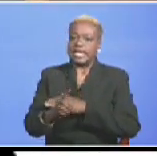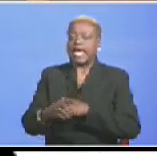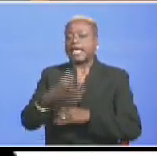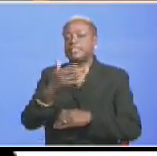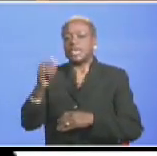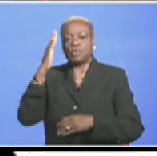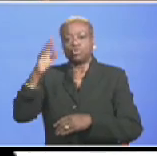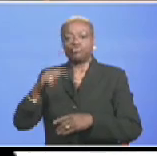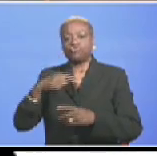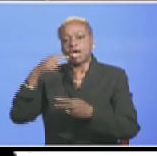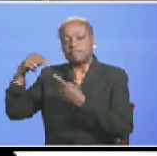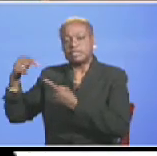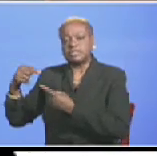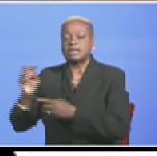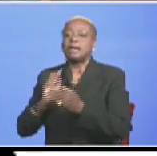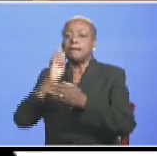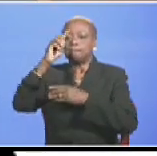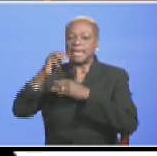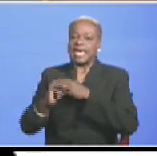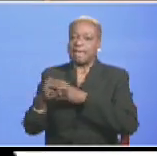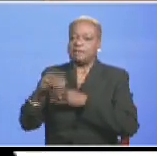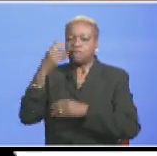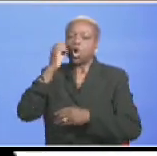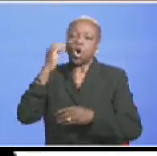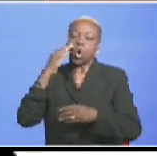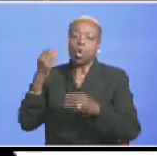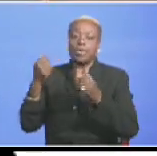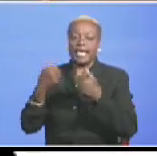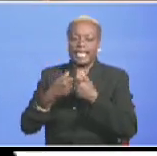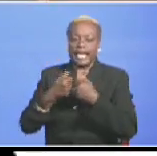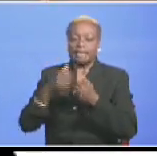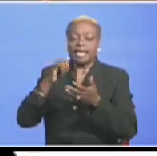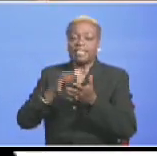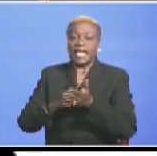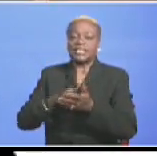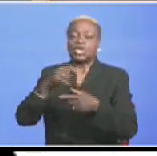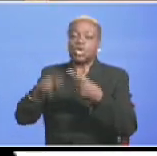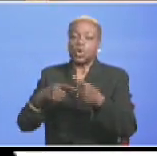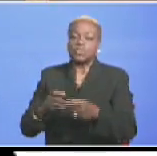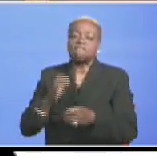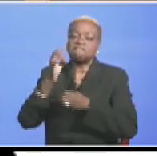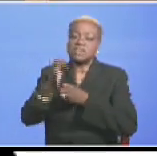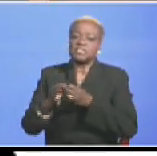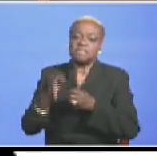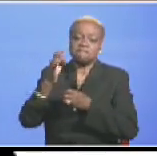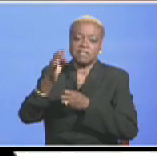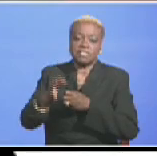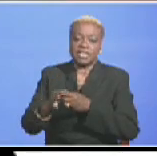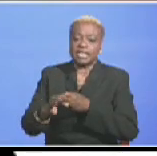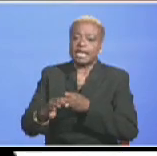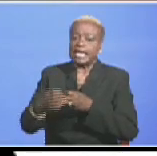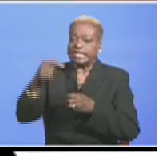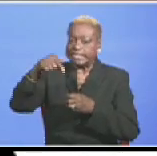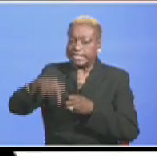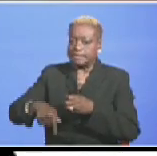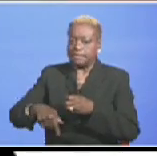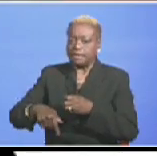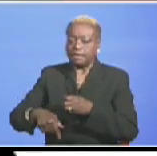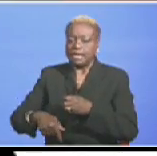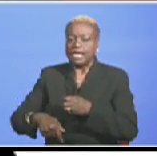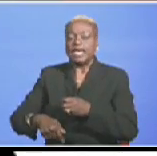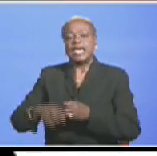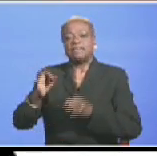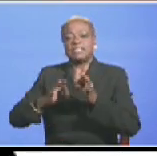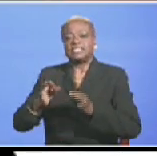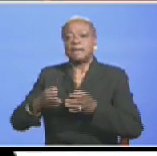home game. But that goes further than that, much deeper, whether it's your favorite basketball team, whether it's